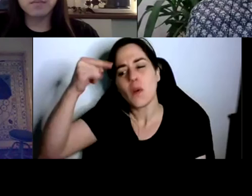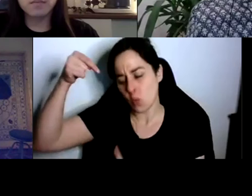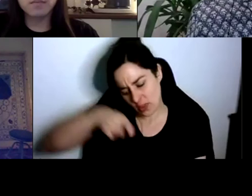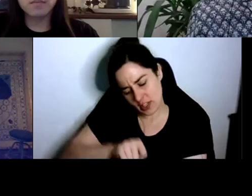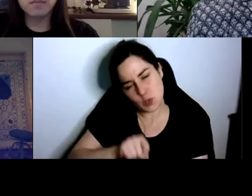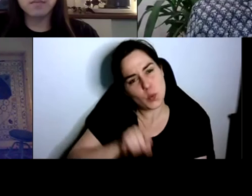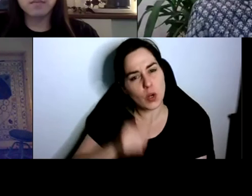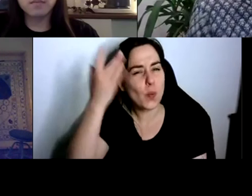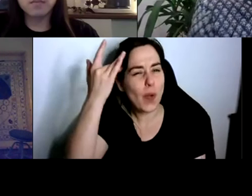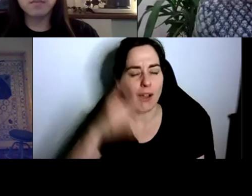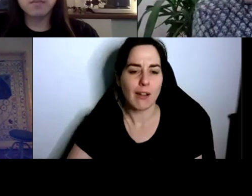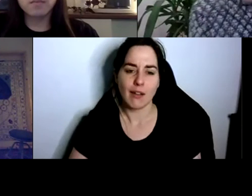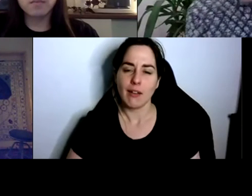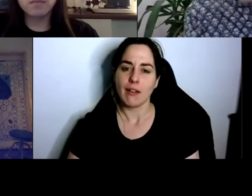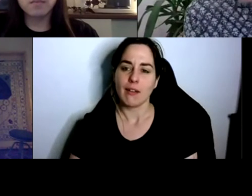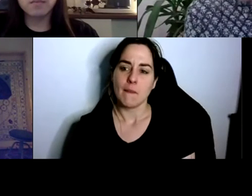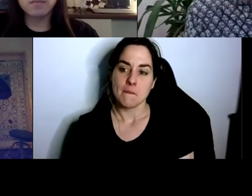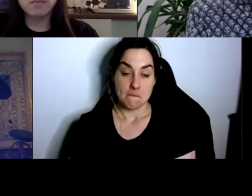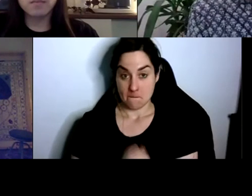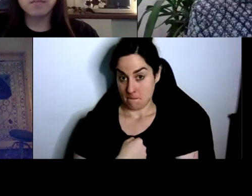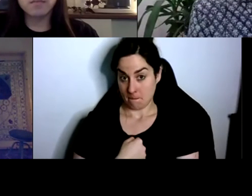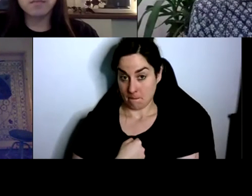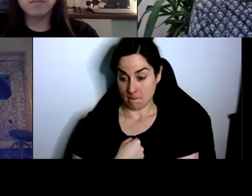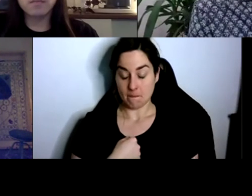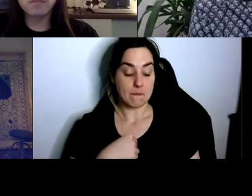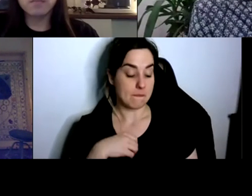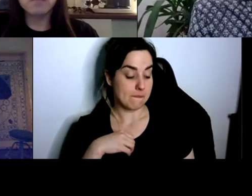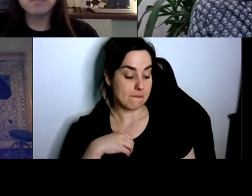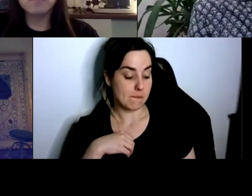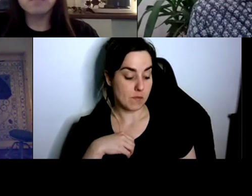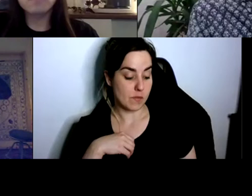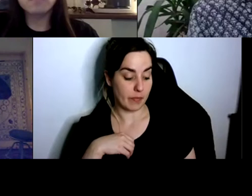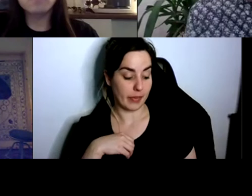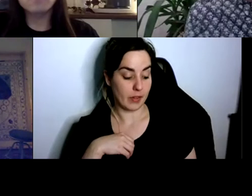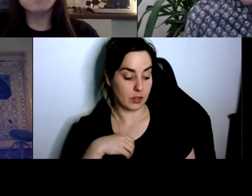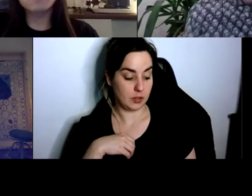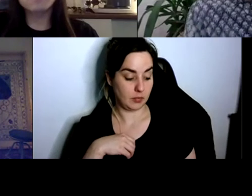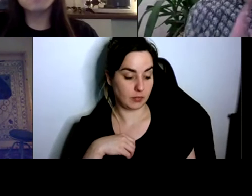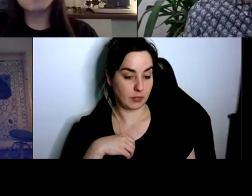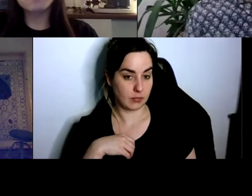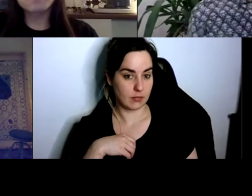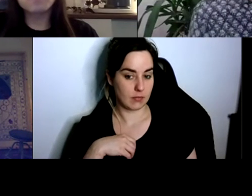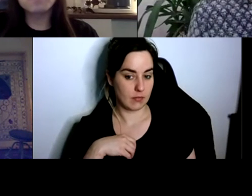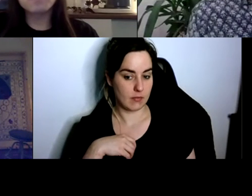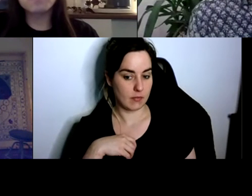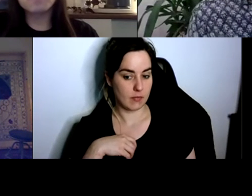But for me, like, how, again, I'm not making light of